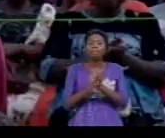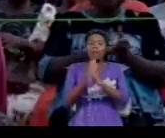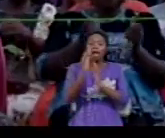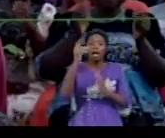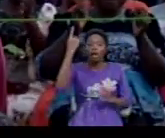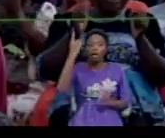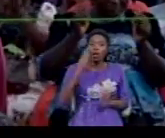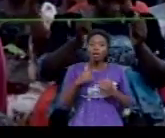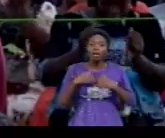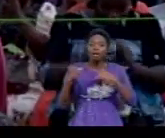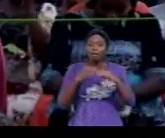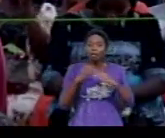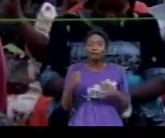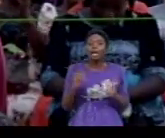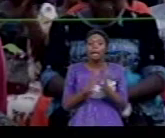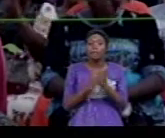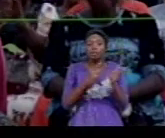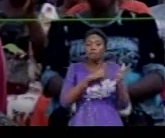Lord.